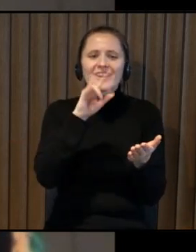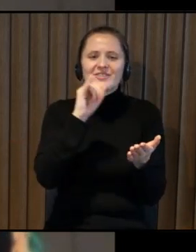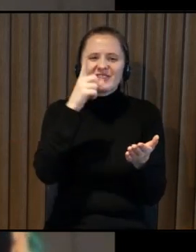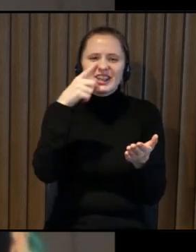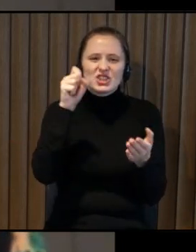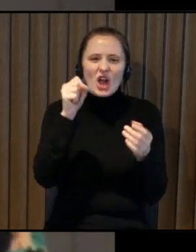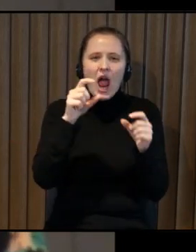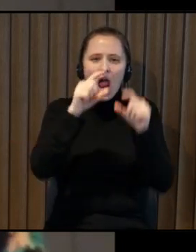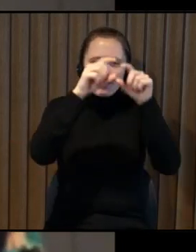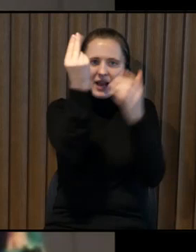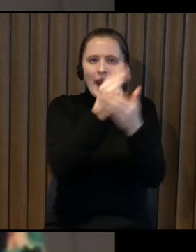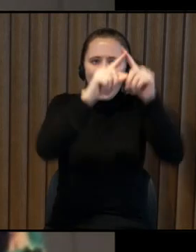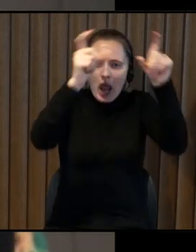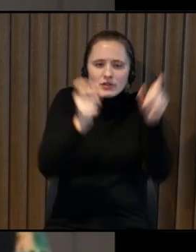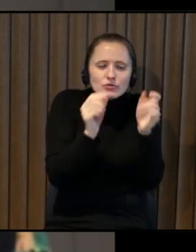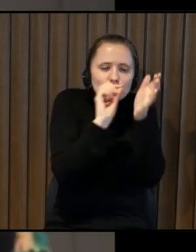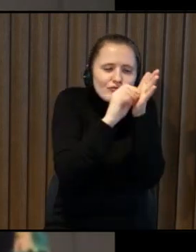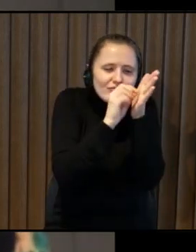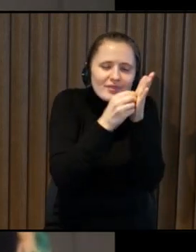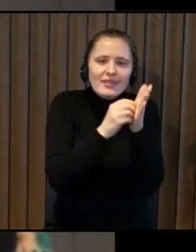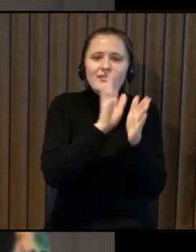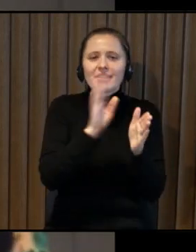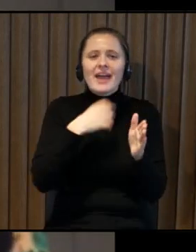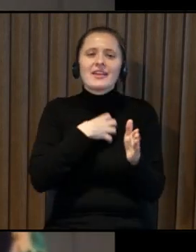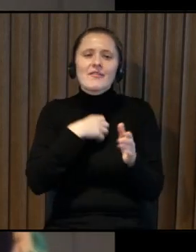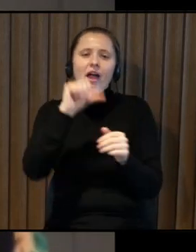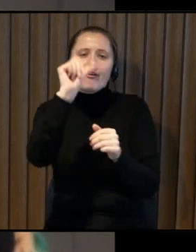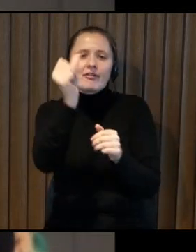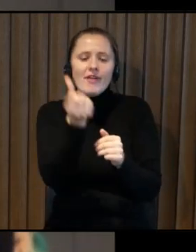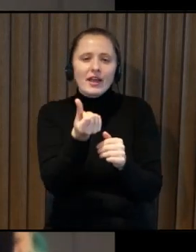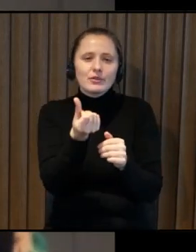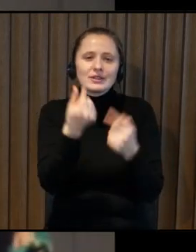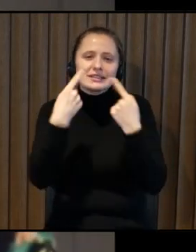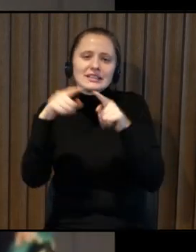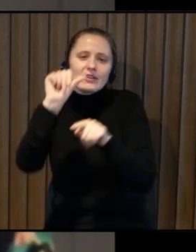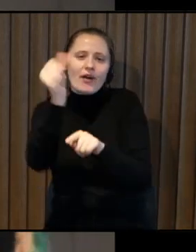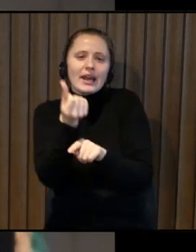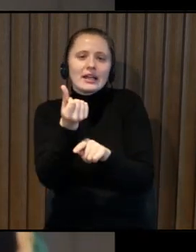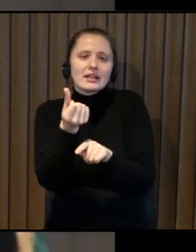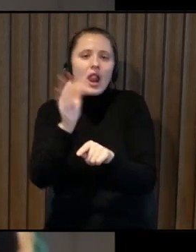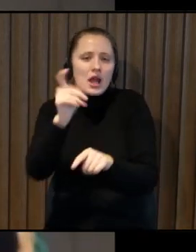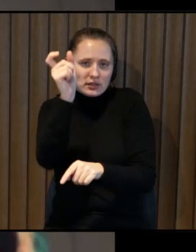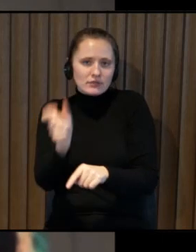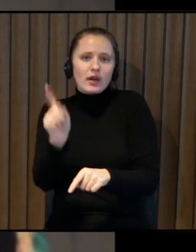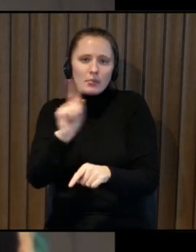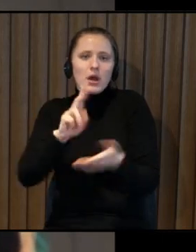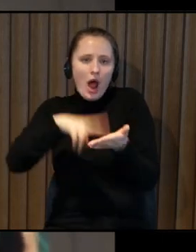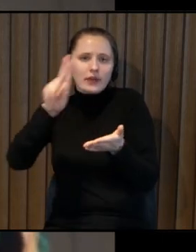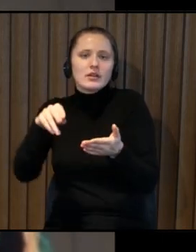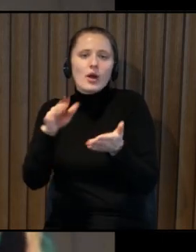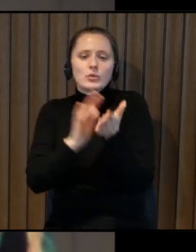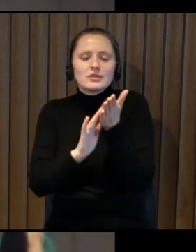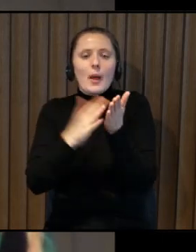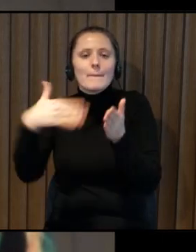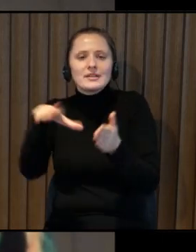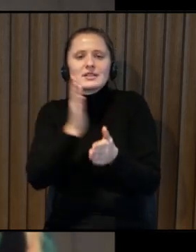not be allowed to touch the painting by our most famous author, painter Purvītis, of course.